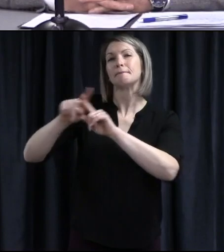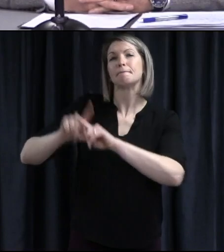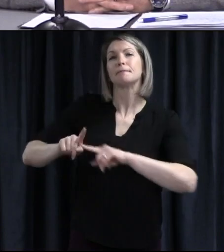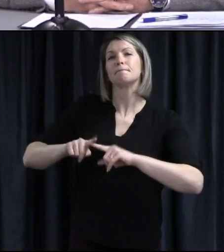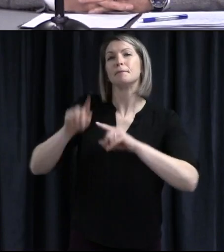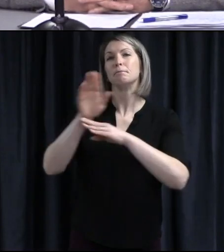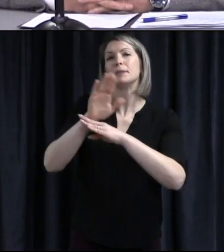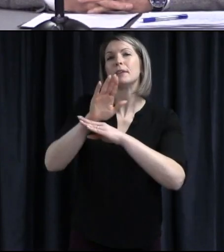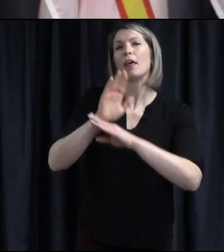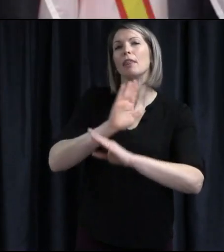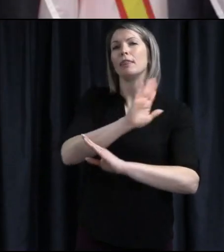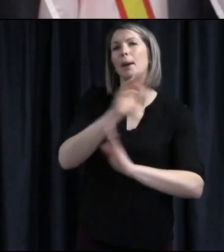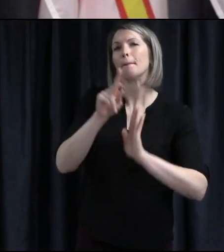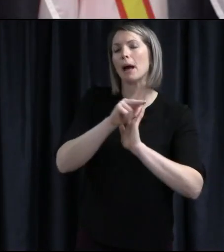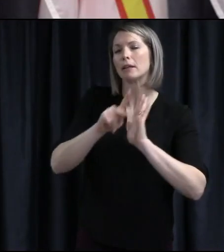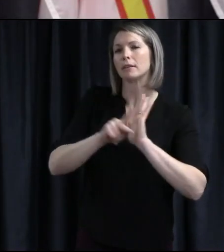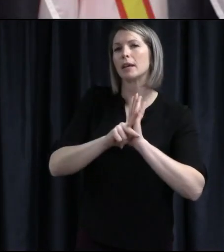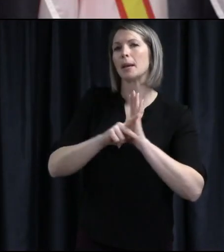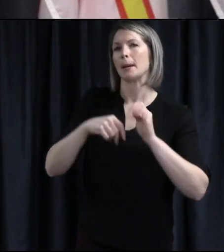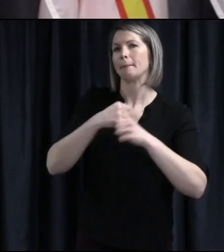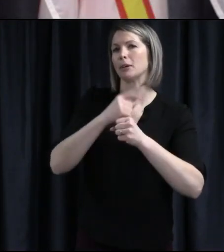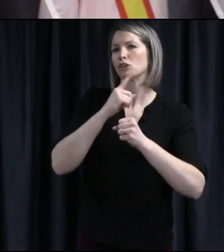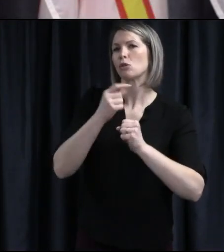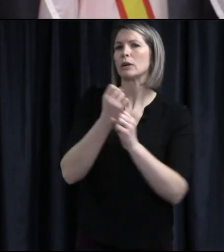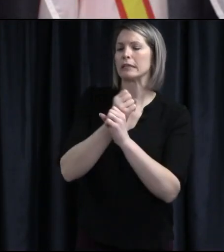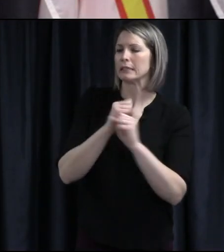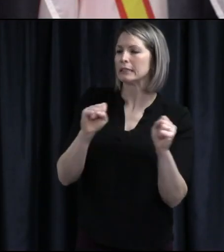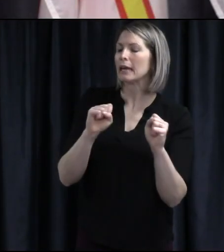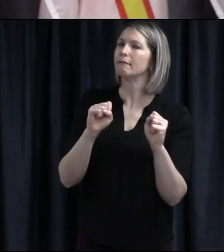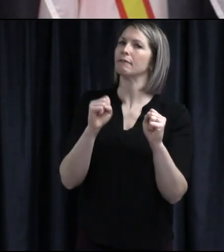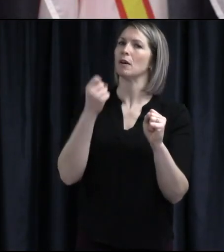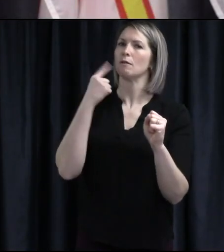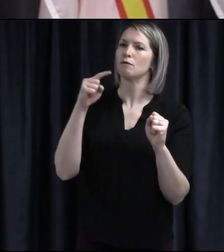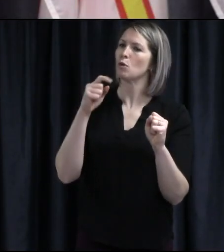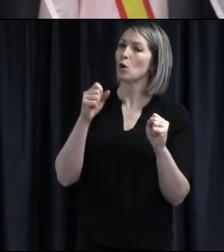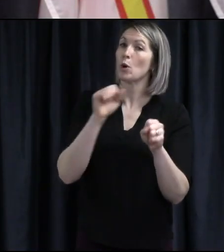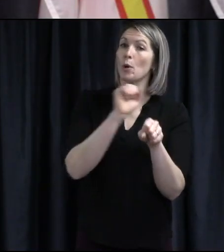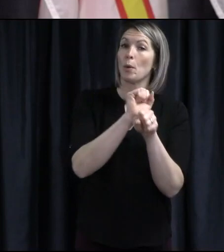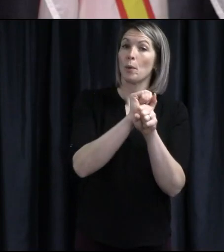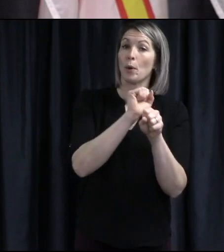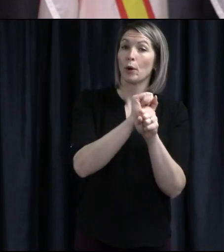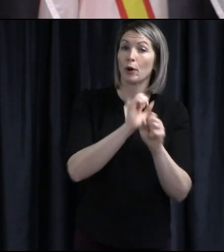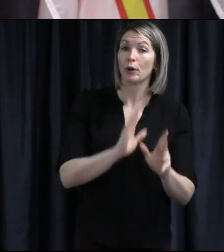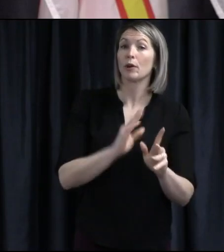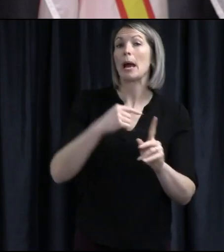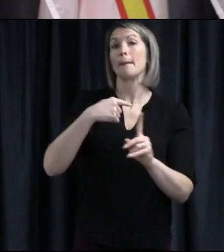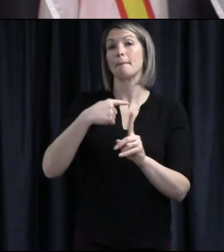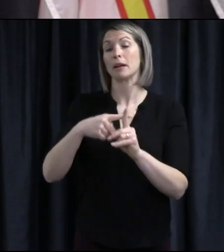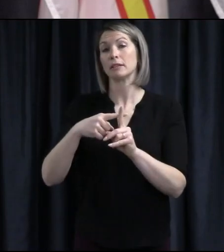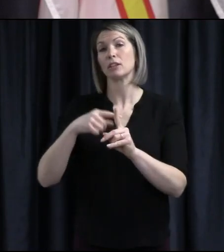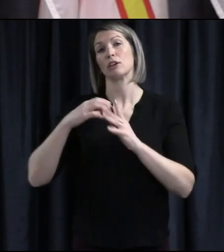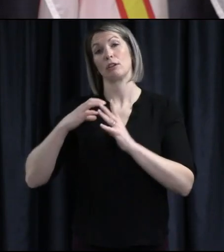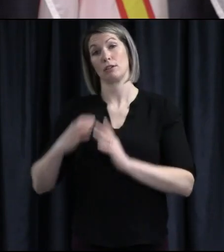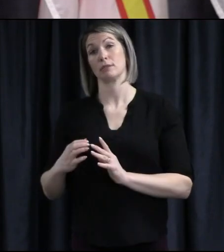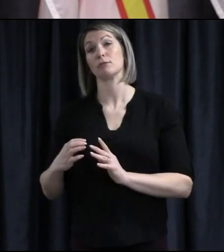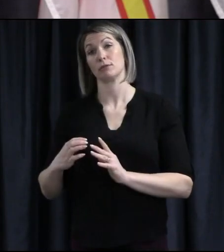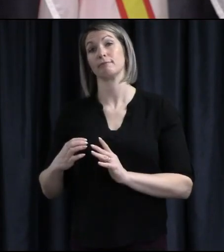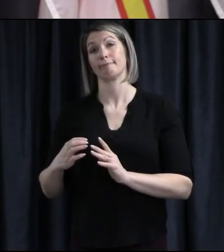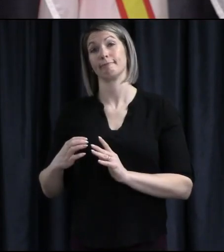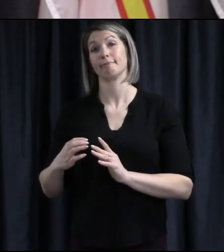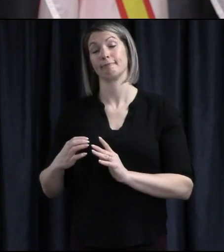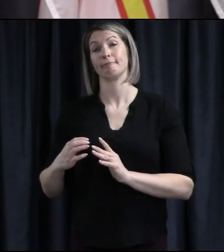to ensure that they can provide a safe work environment for their employees, and that would be no different